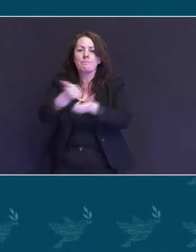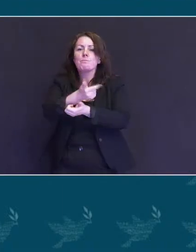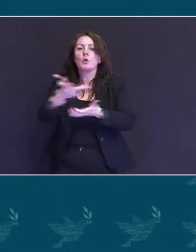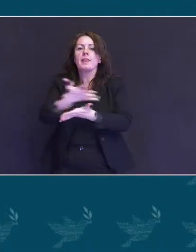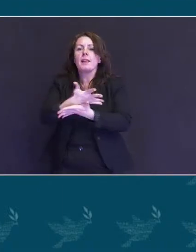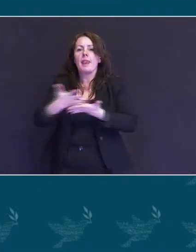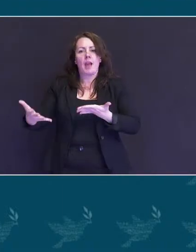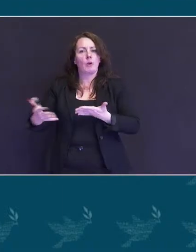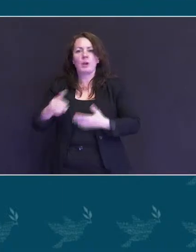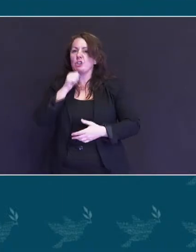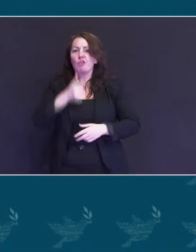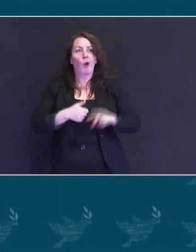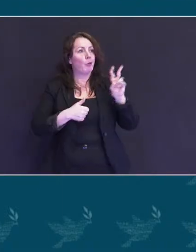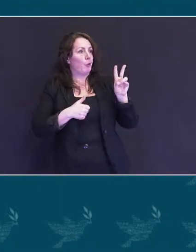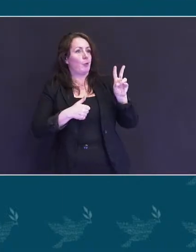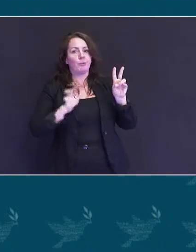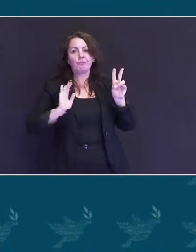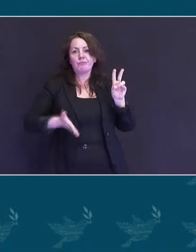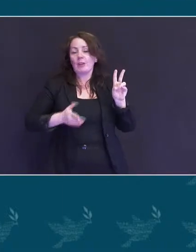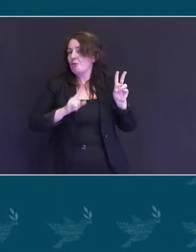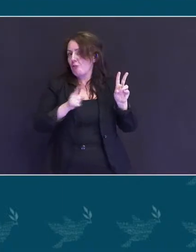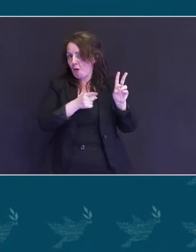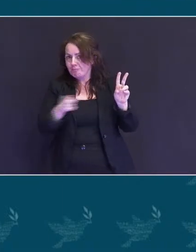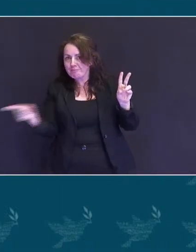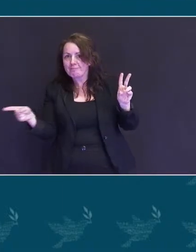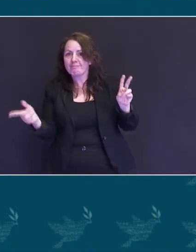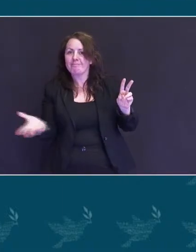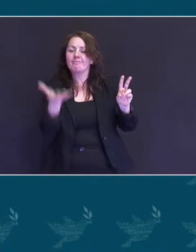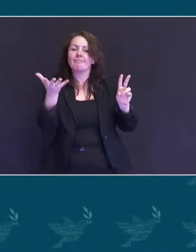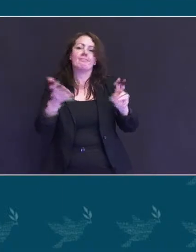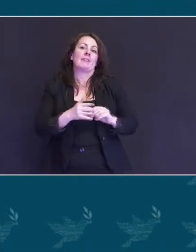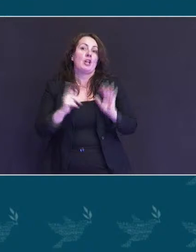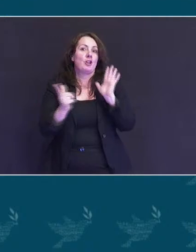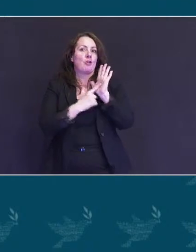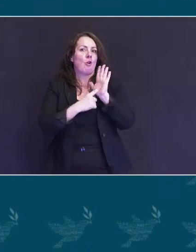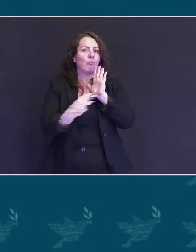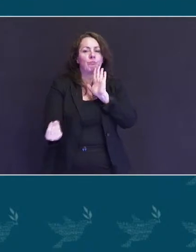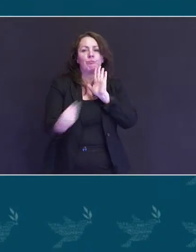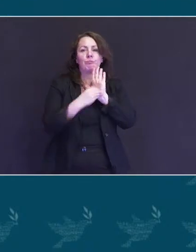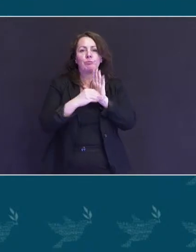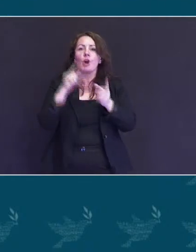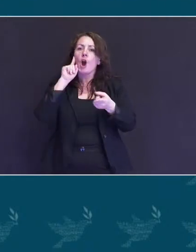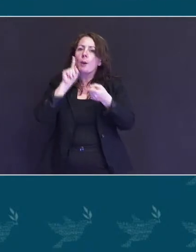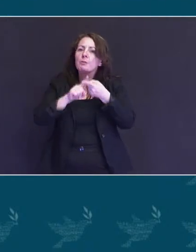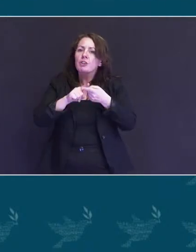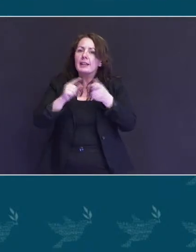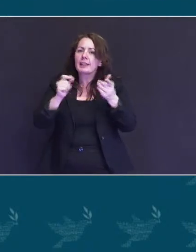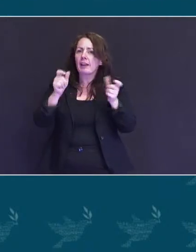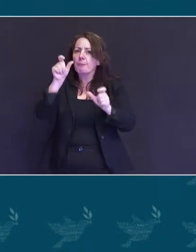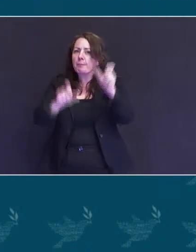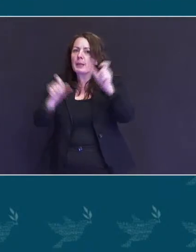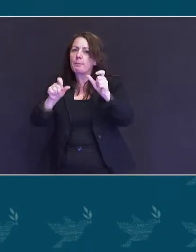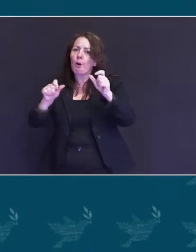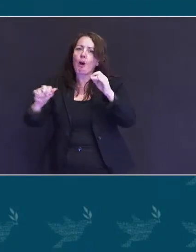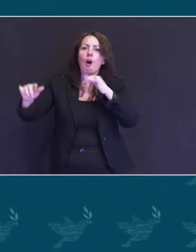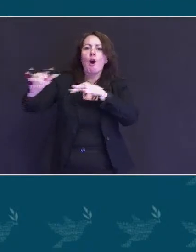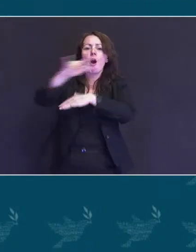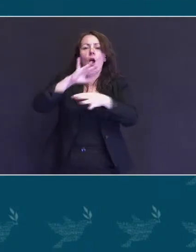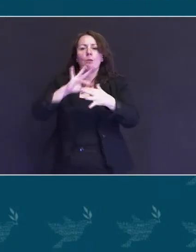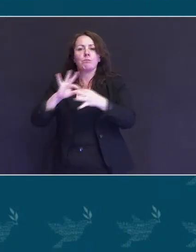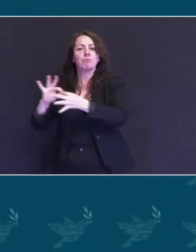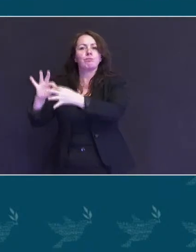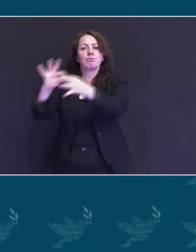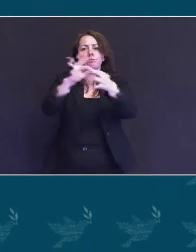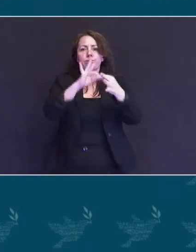we facilitate social cohesion with ensuring that different cultural groups